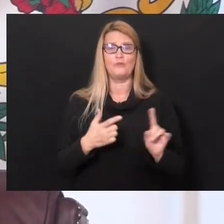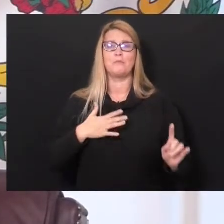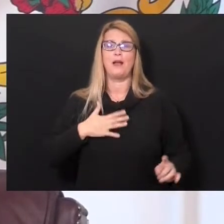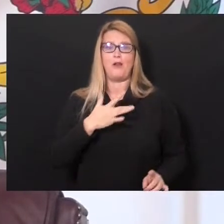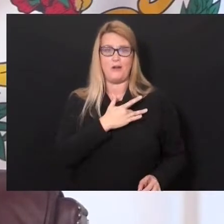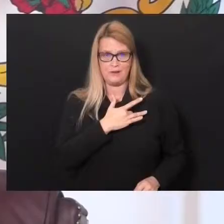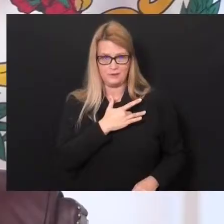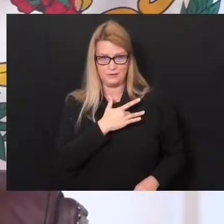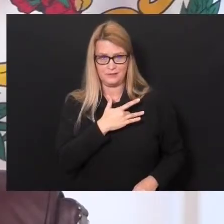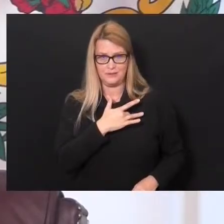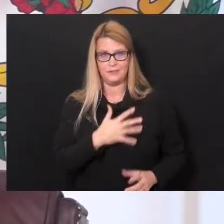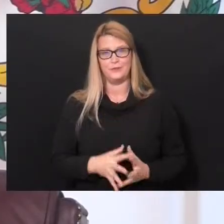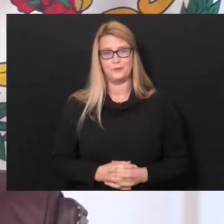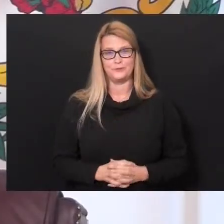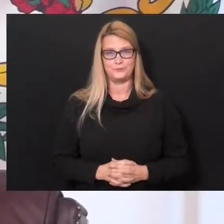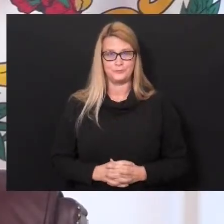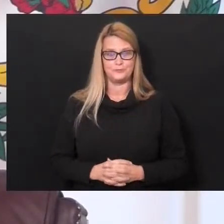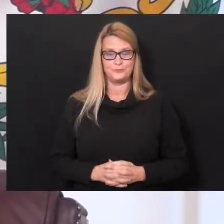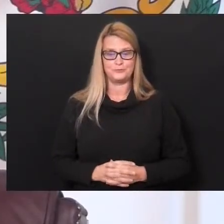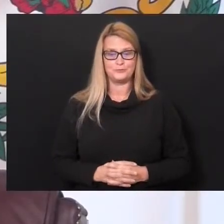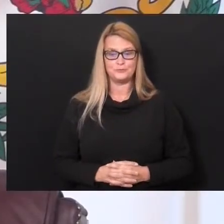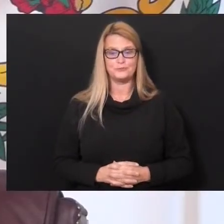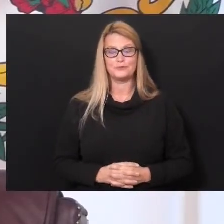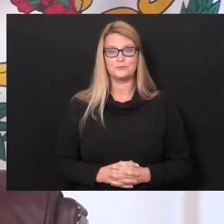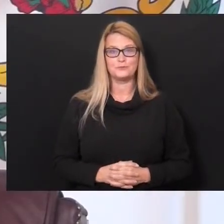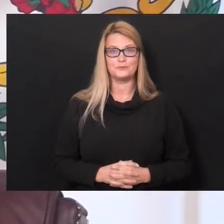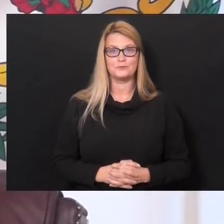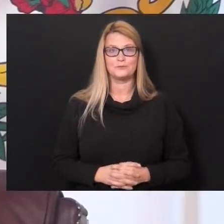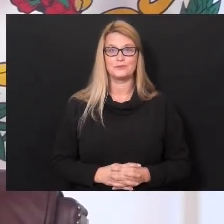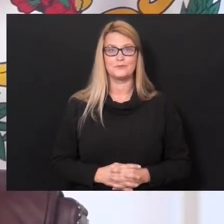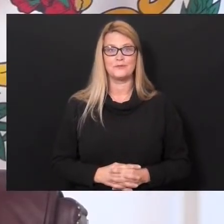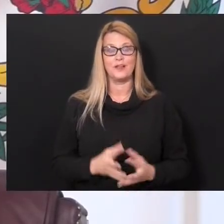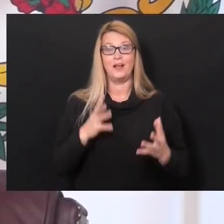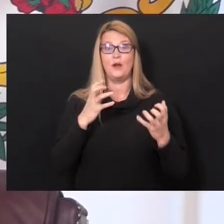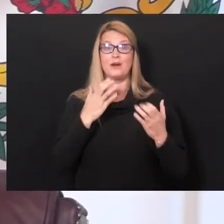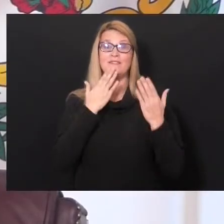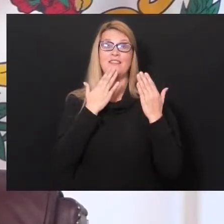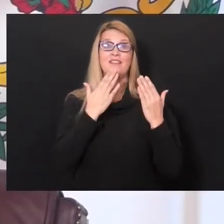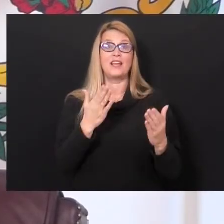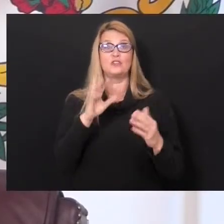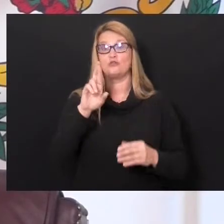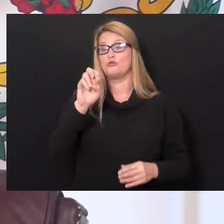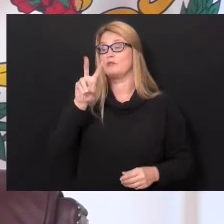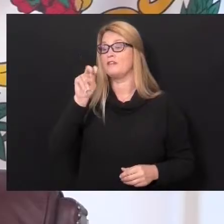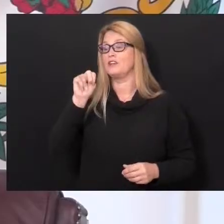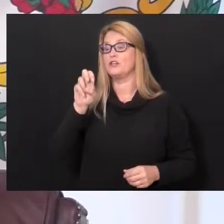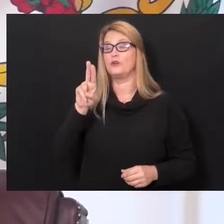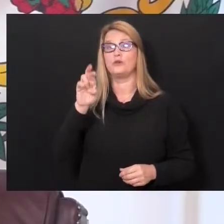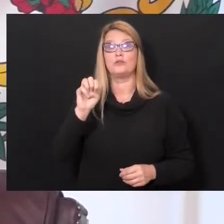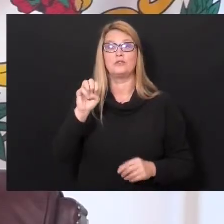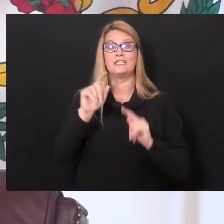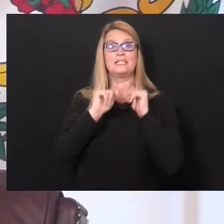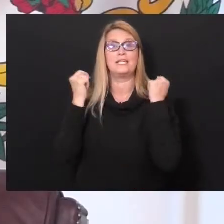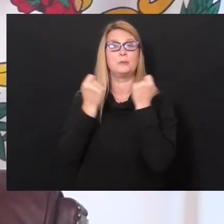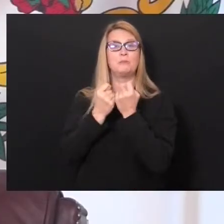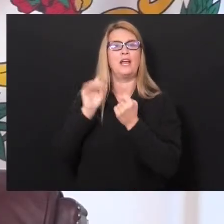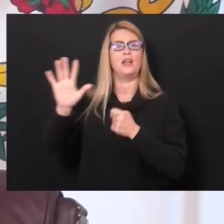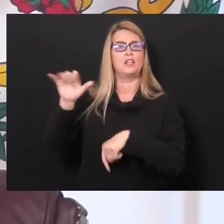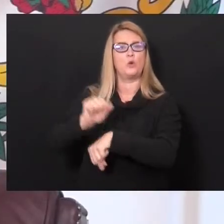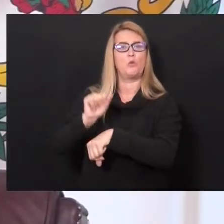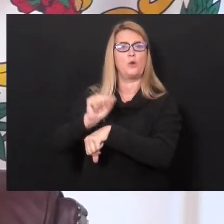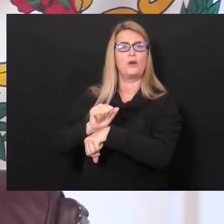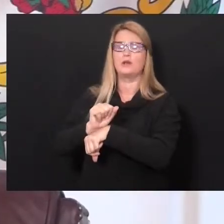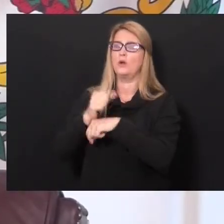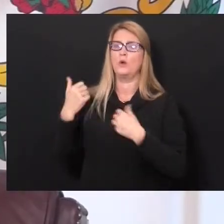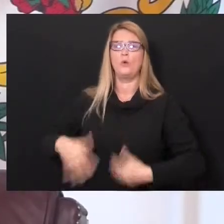heart. Also want to, pay special thanks again today to our revenue people and all the hard work that they put in.